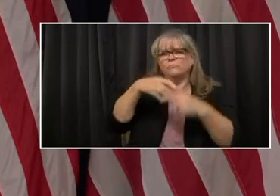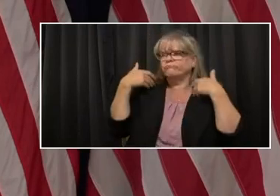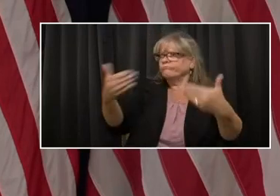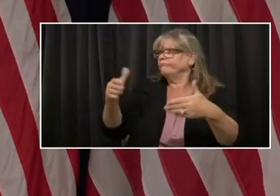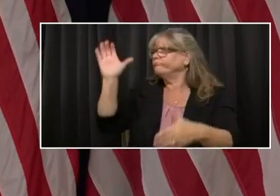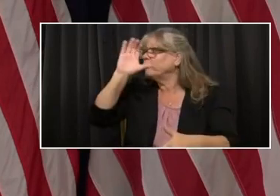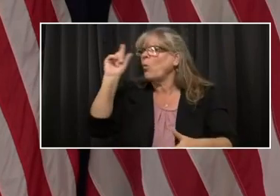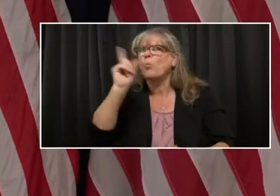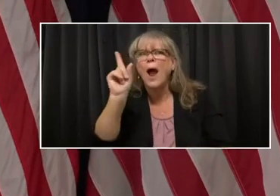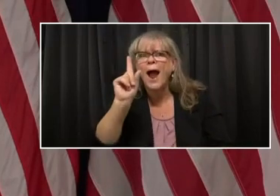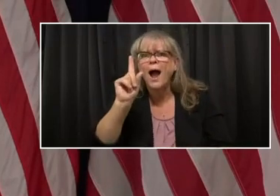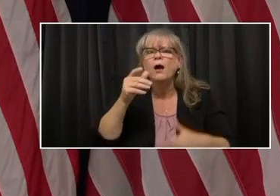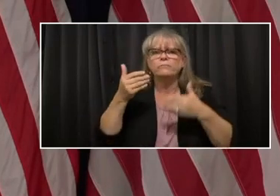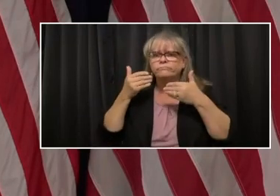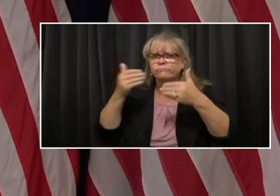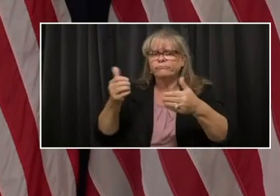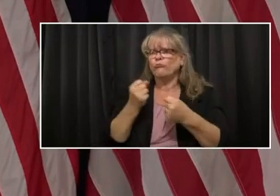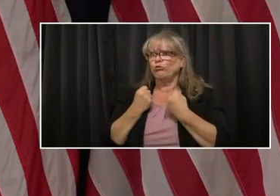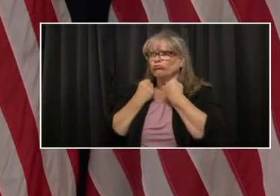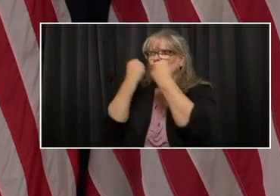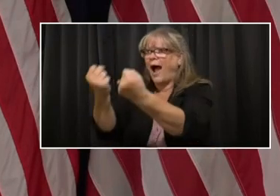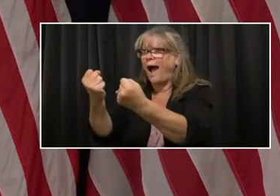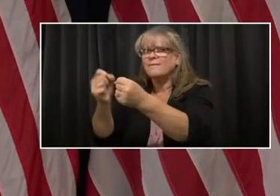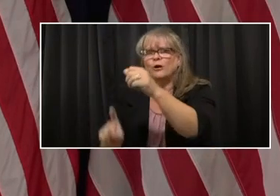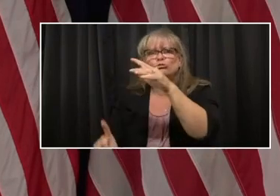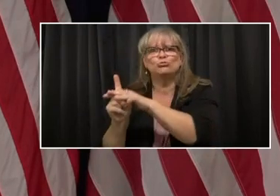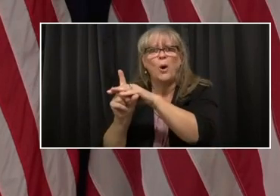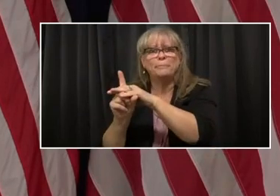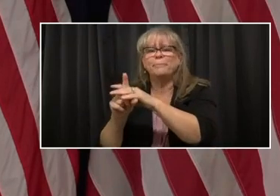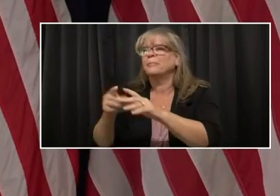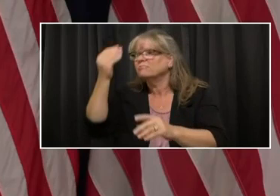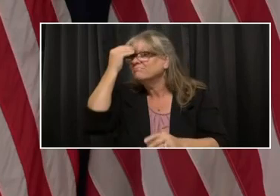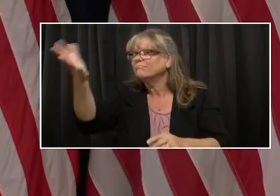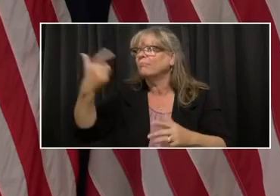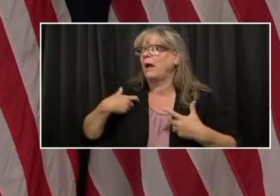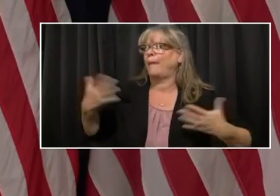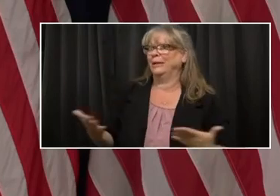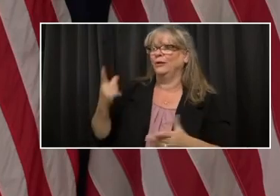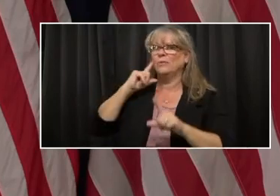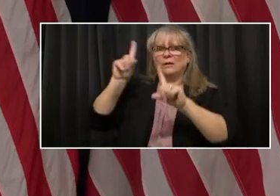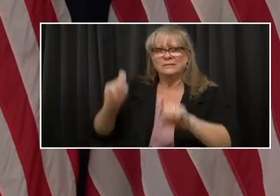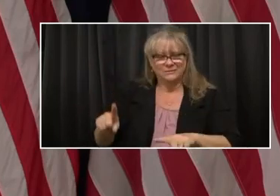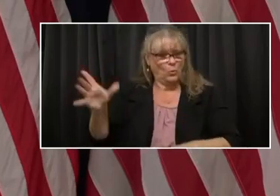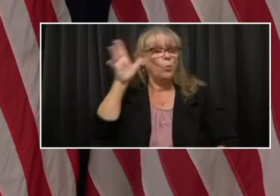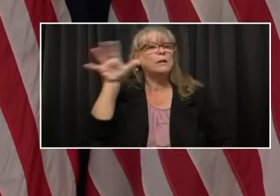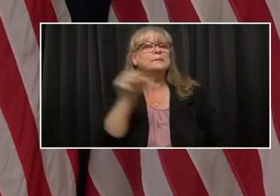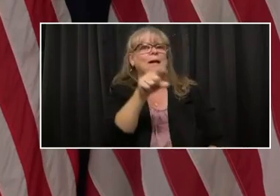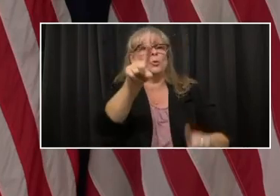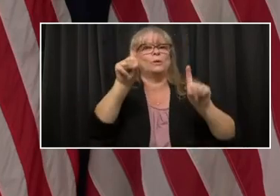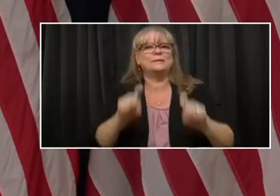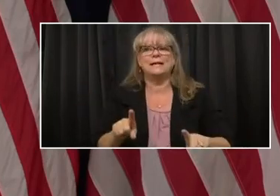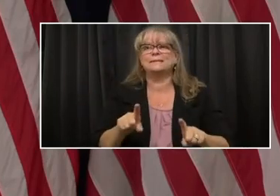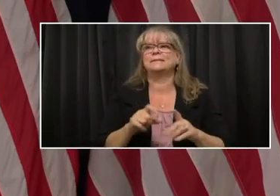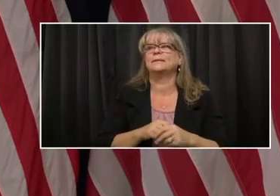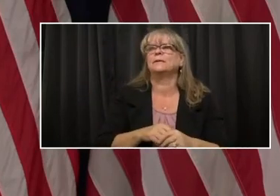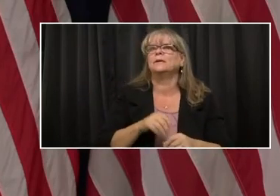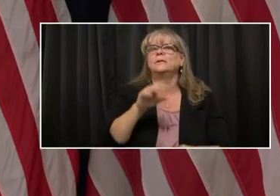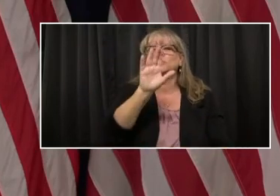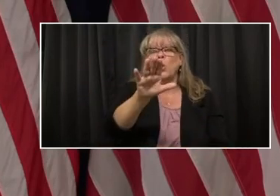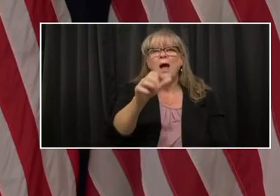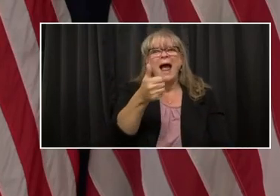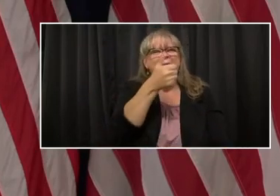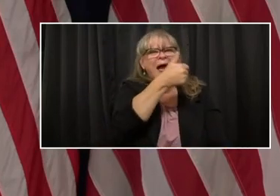note. We encourage anybody who's experiencing symptoms, cold, flu-like symptoms,